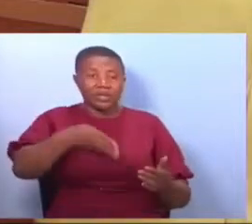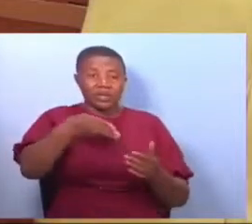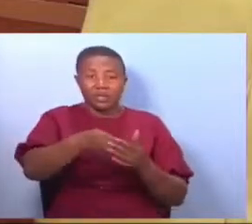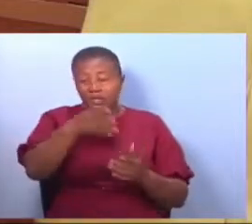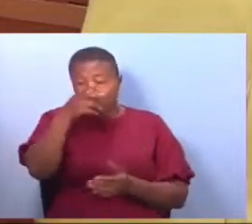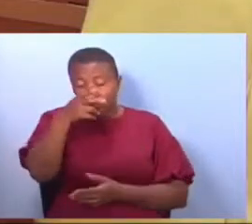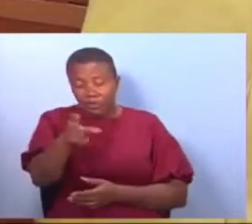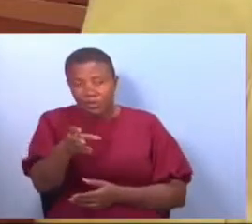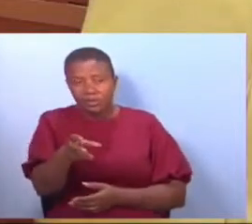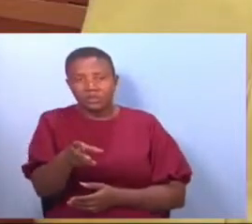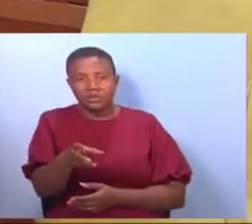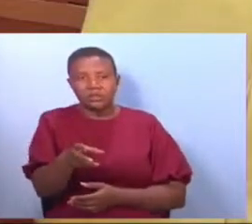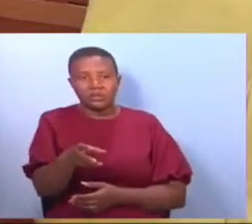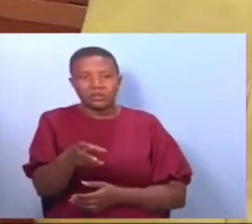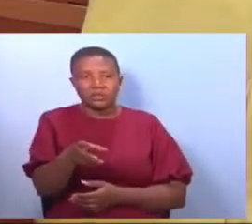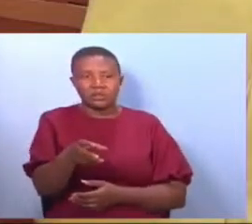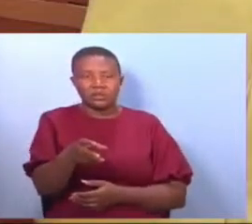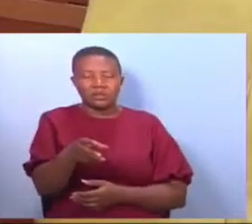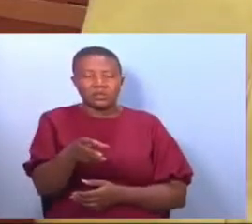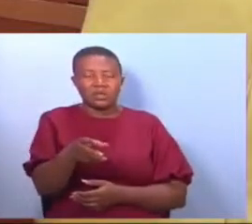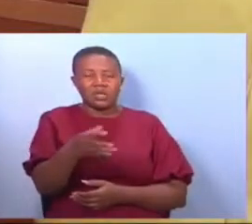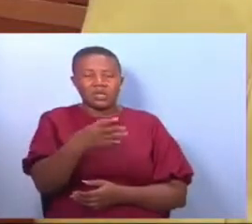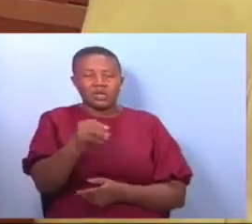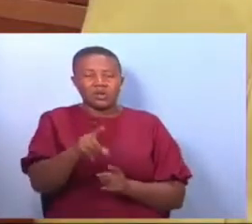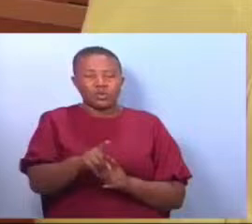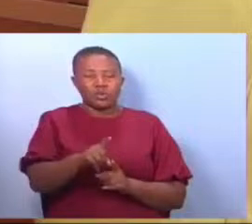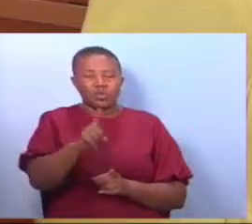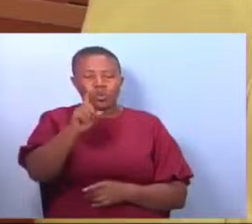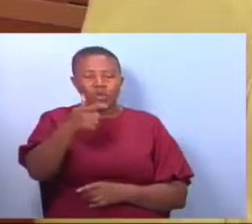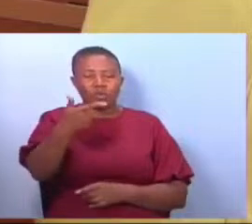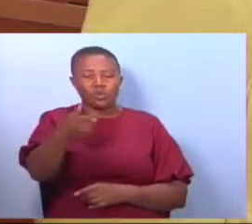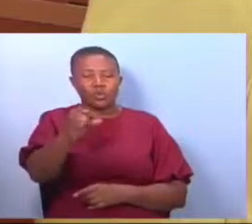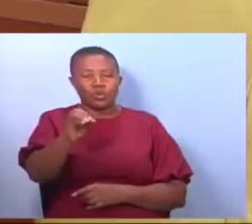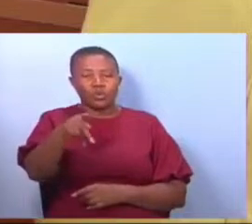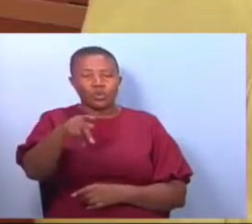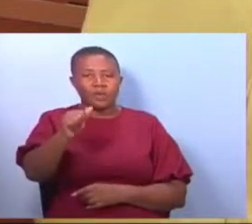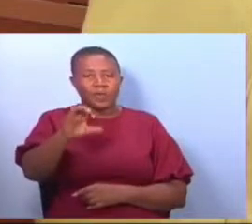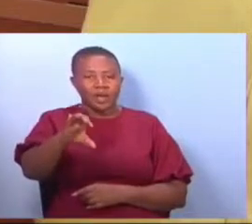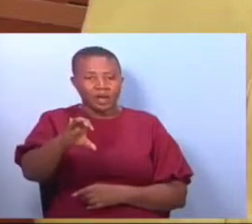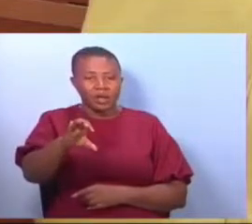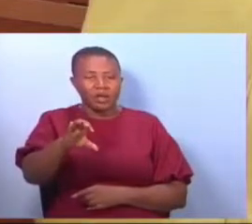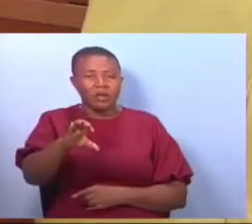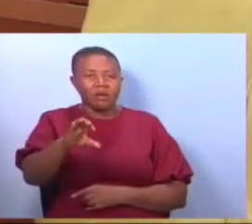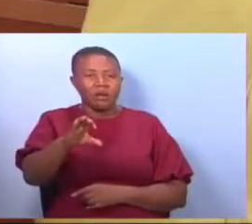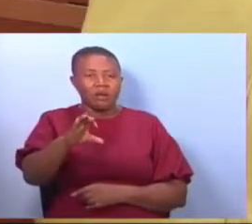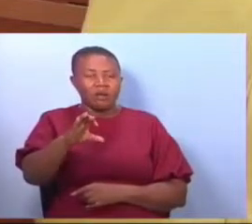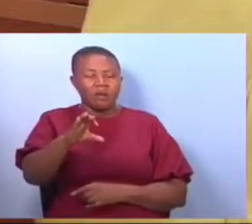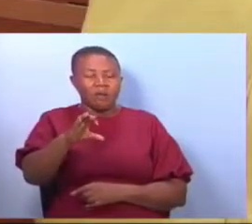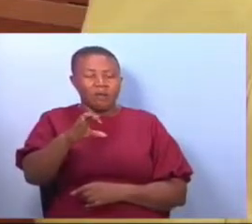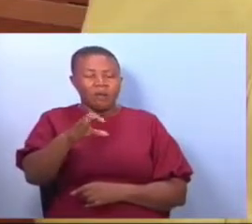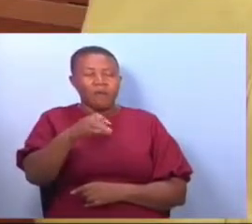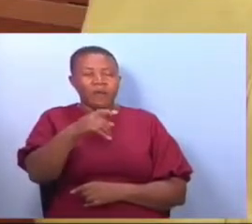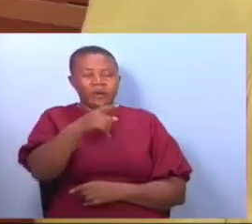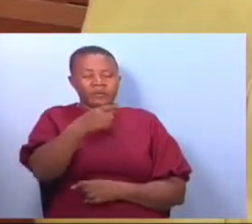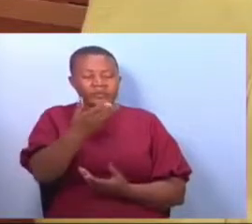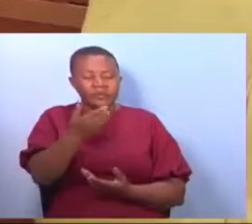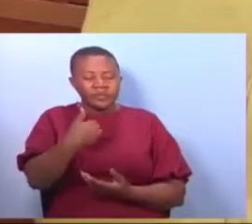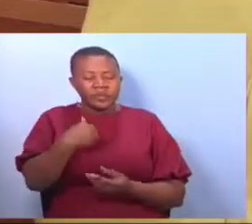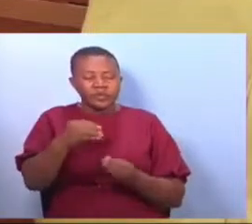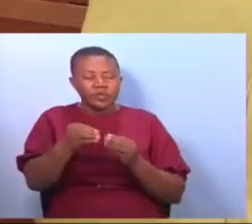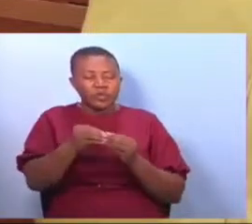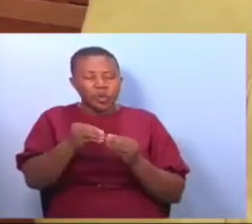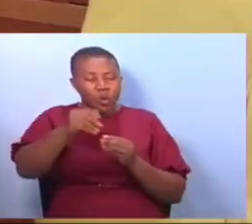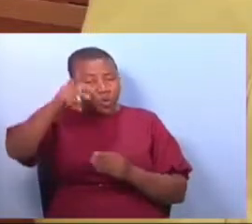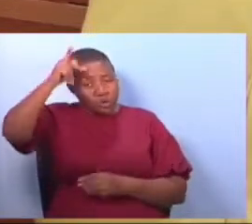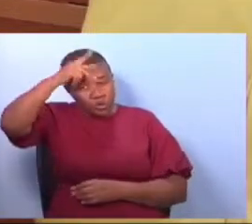as well as GOPAC. And Mr. Speaker, I can tell you that he has depth and knowledge in this